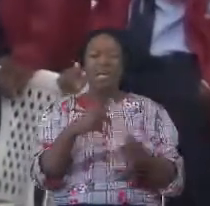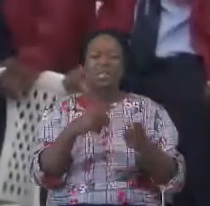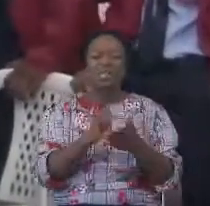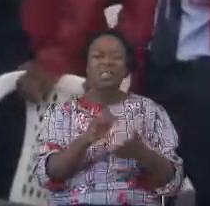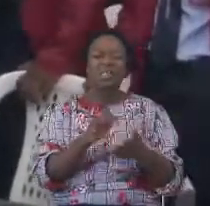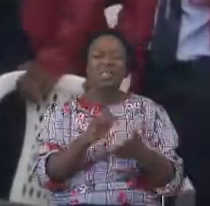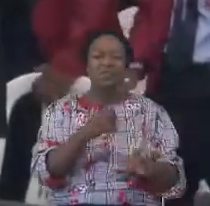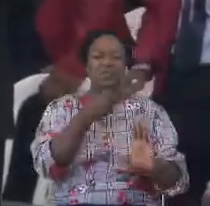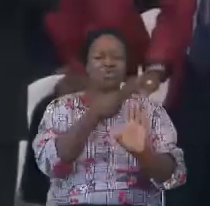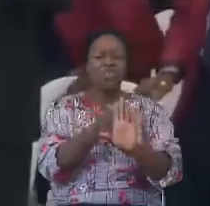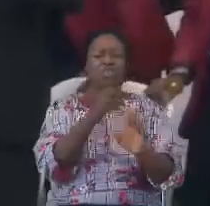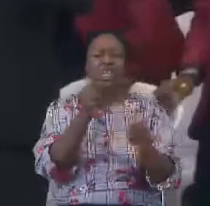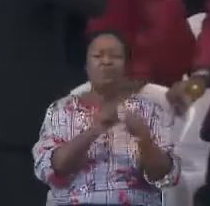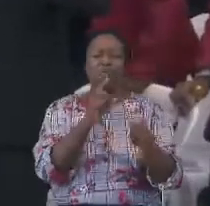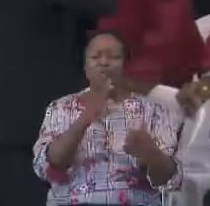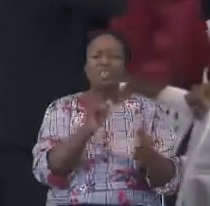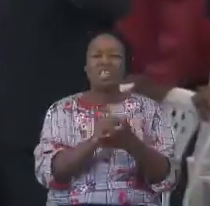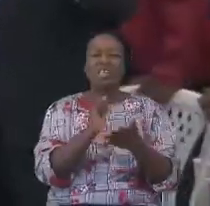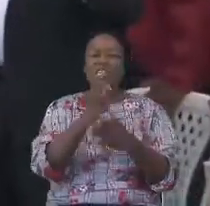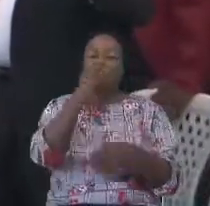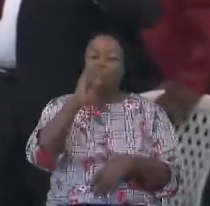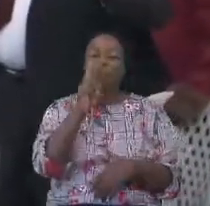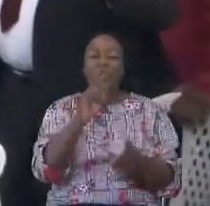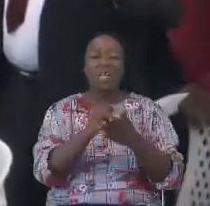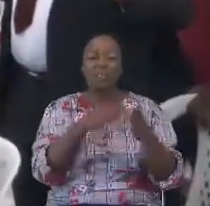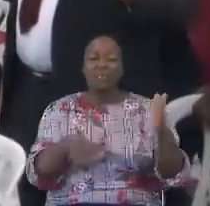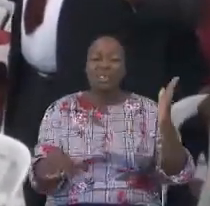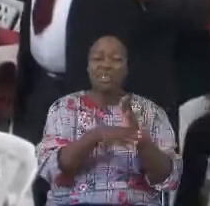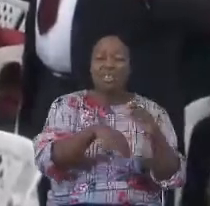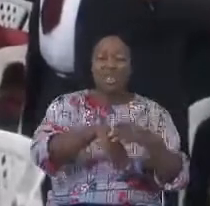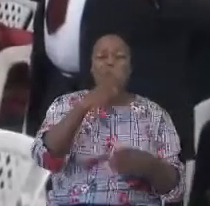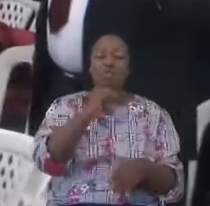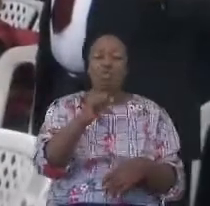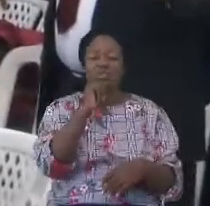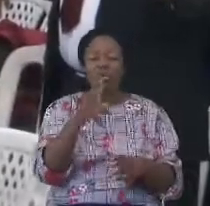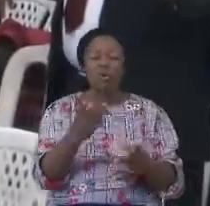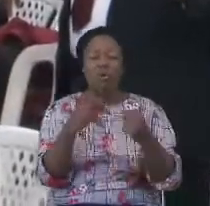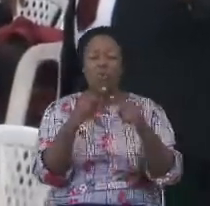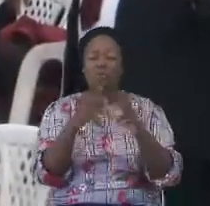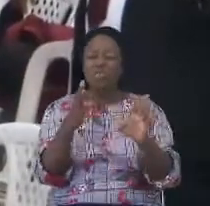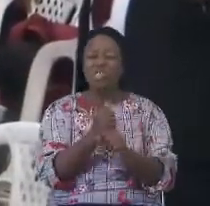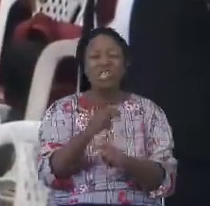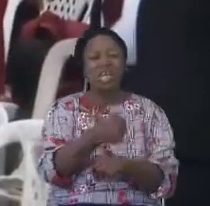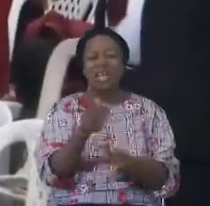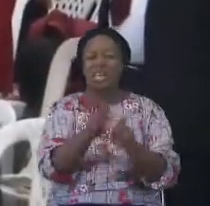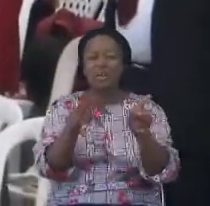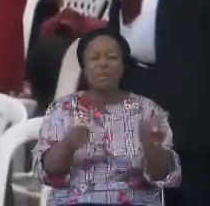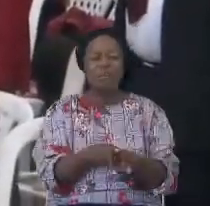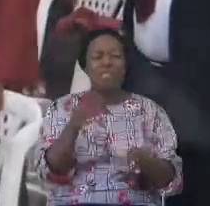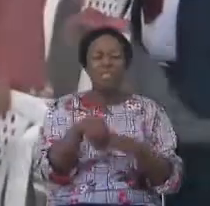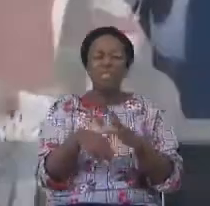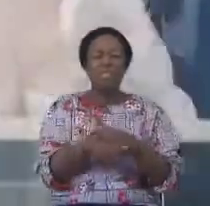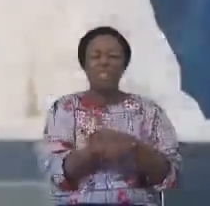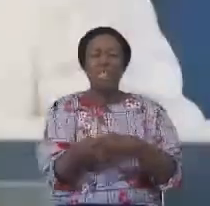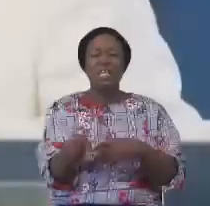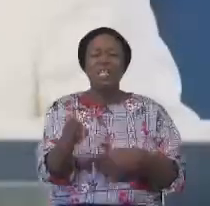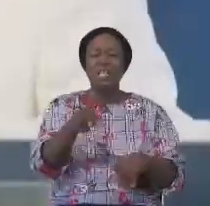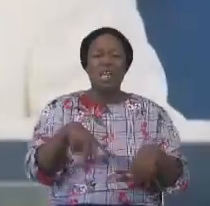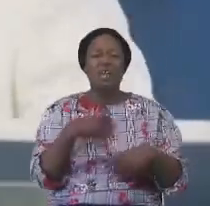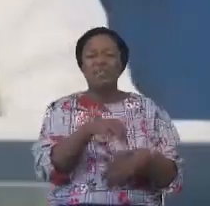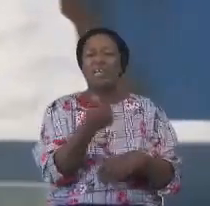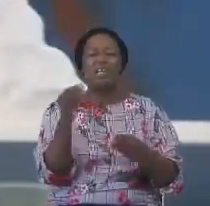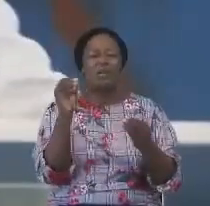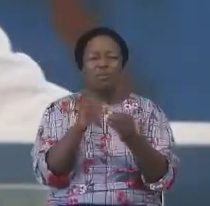face everyone around, shield everyone, that evil one that has been cast out will not come